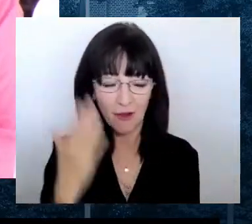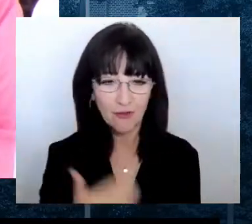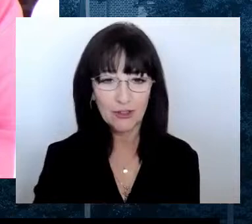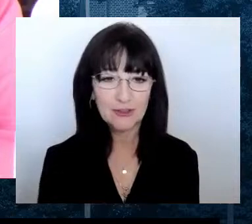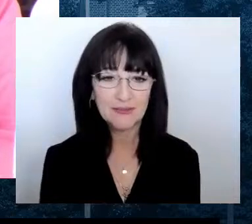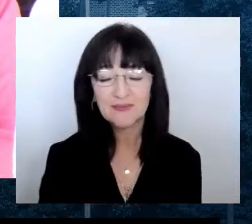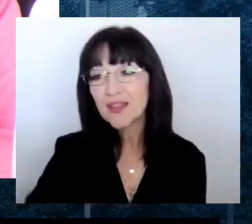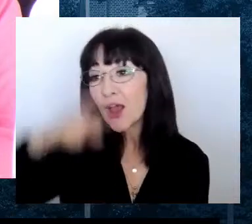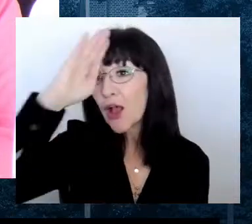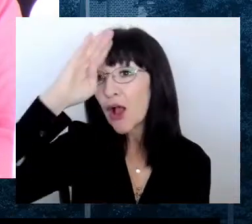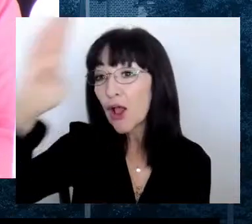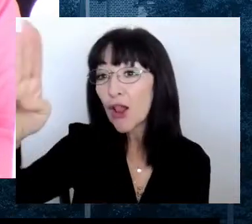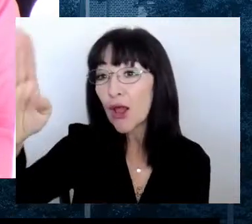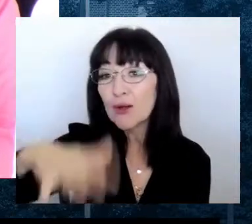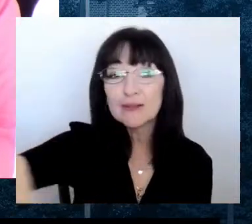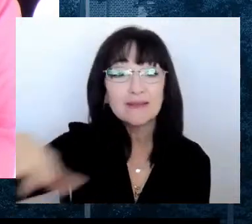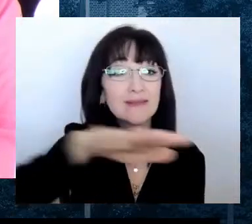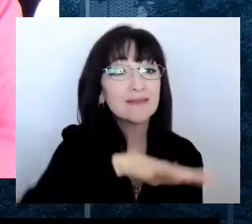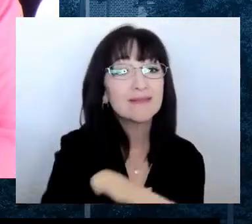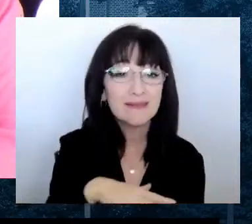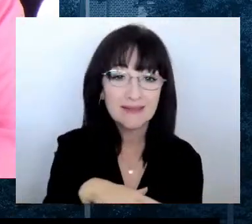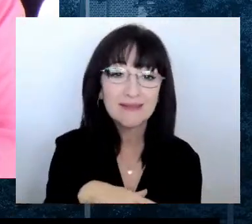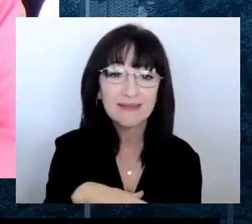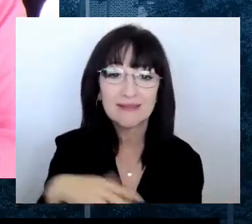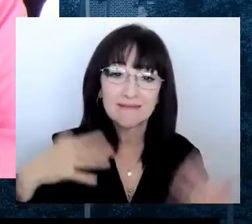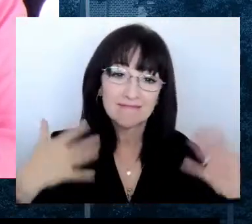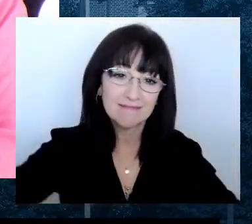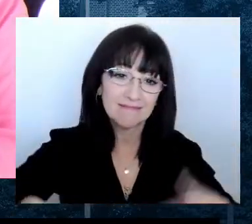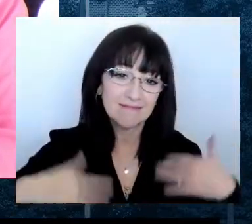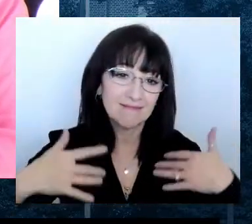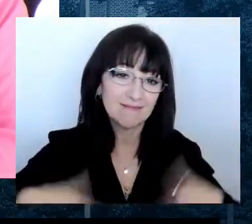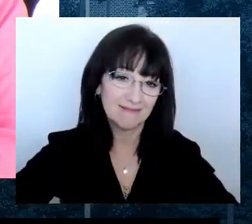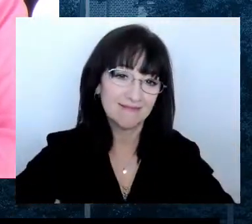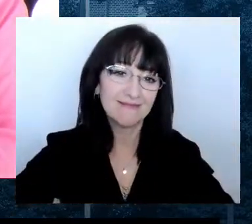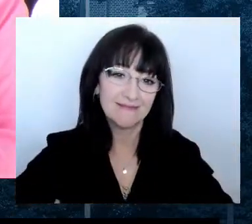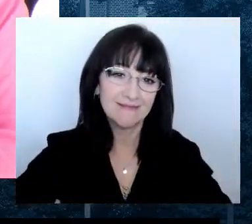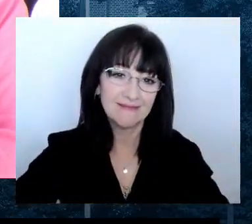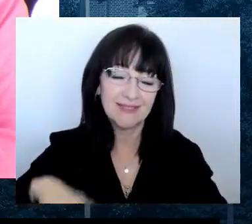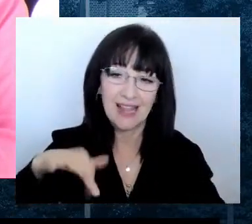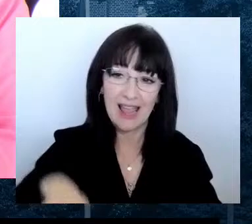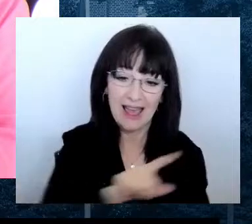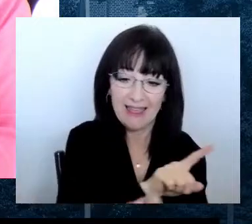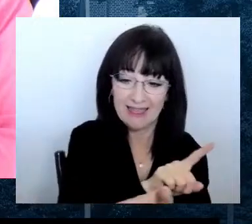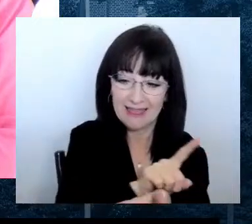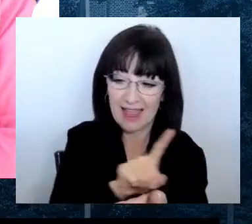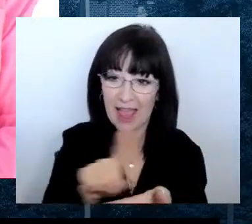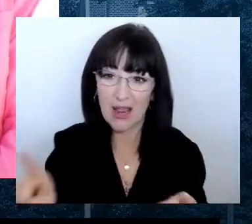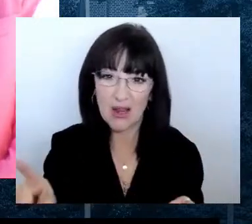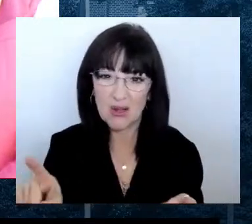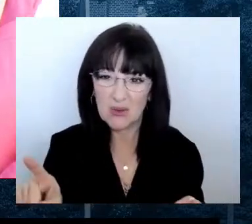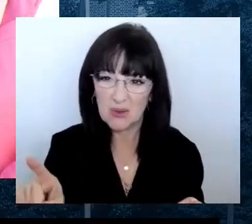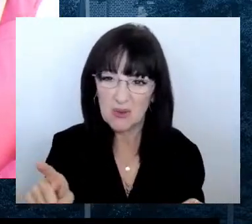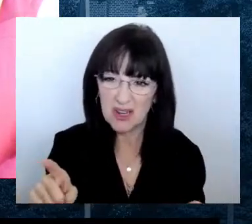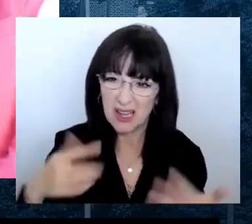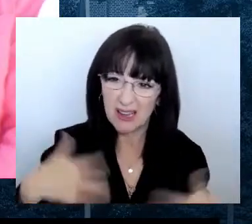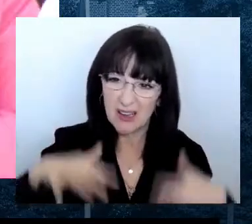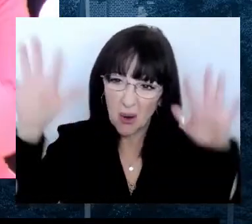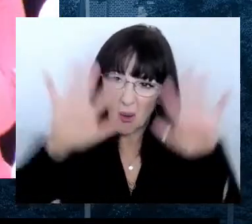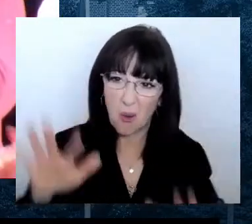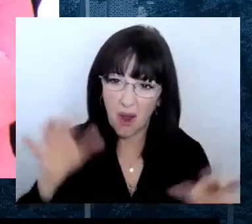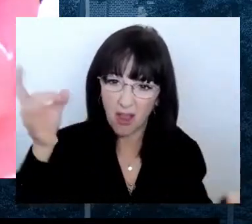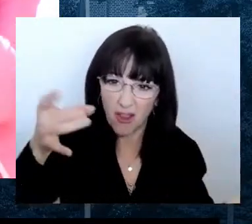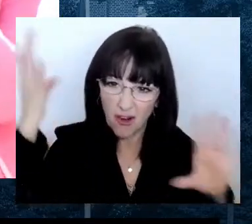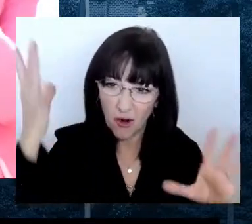Hello, everyone. Out of all the week that we had, today is like the most beautiful day to sign this bill, is it